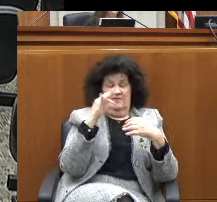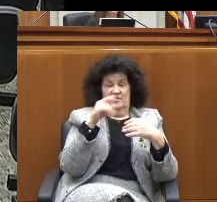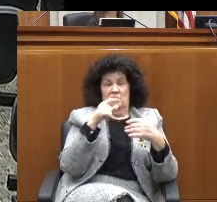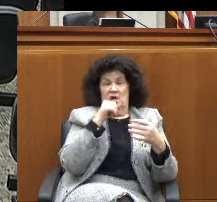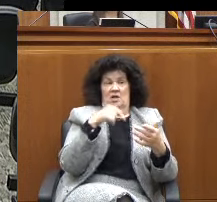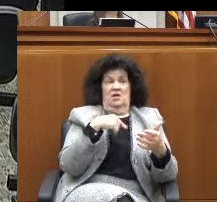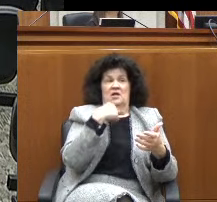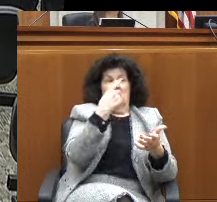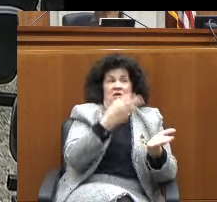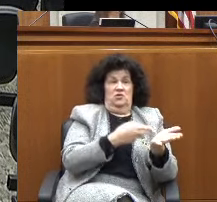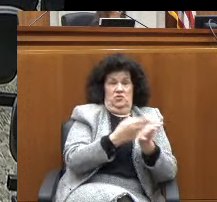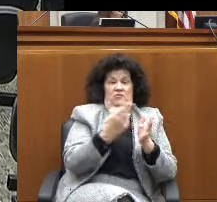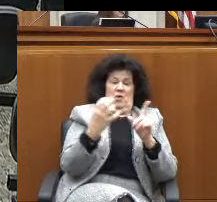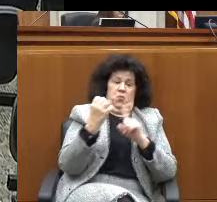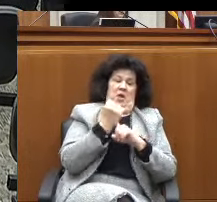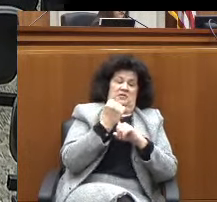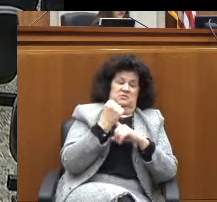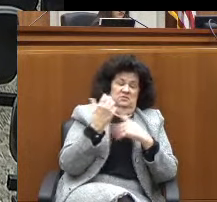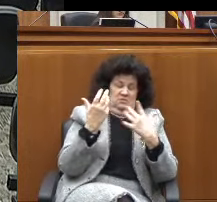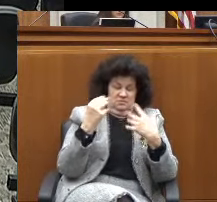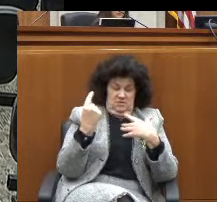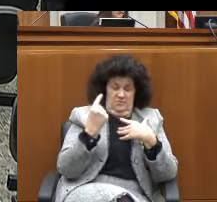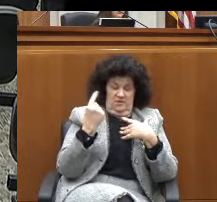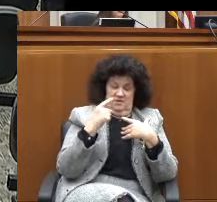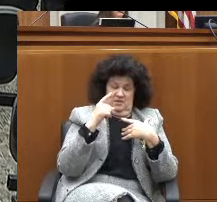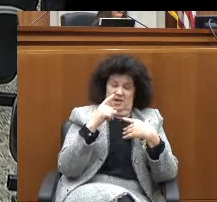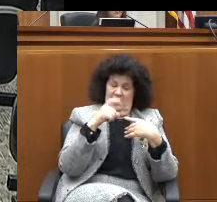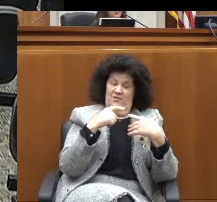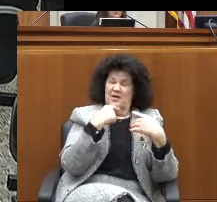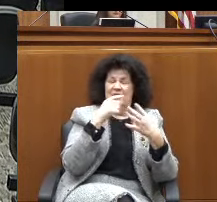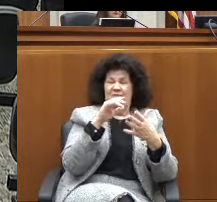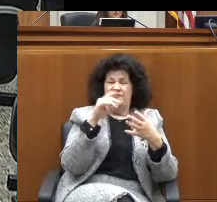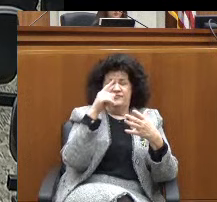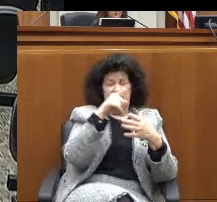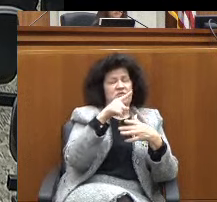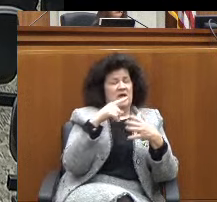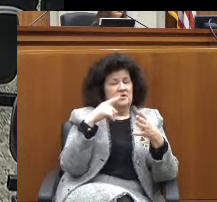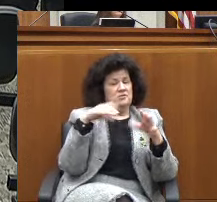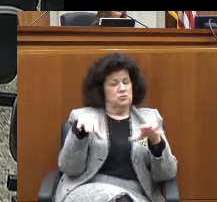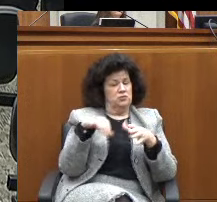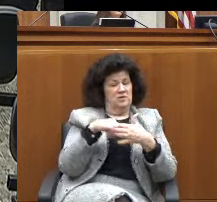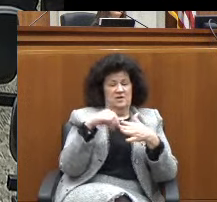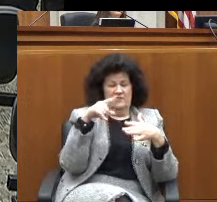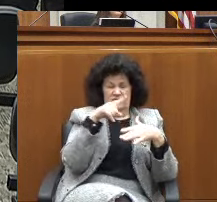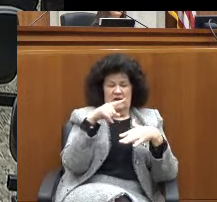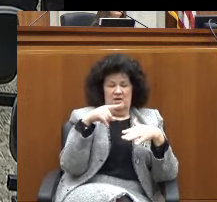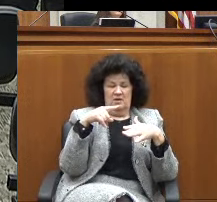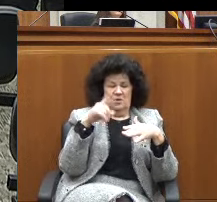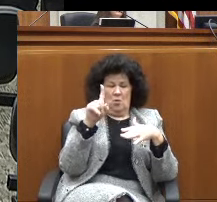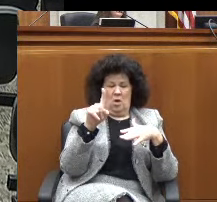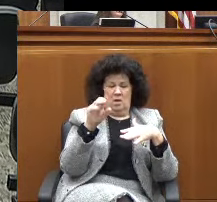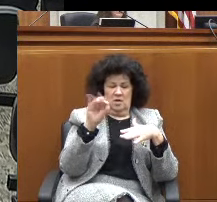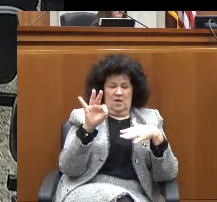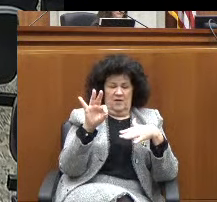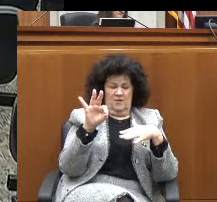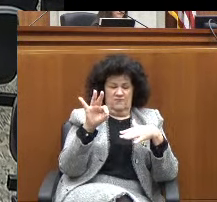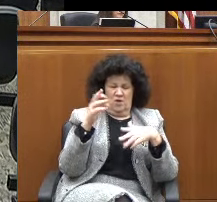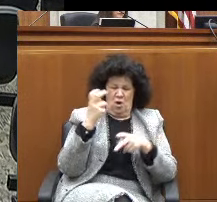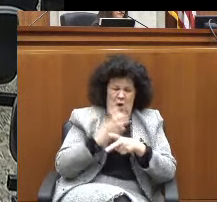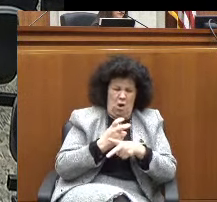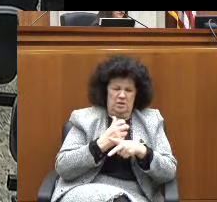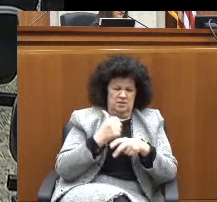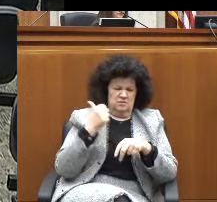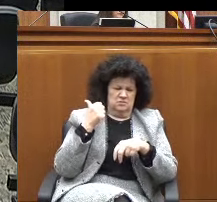for something, and it comes up on your background check. So they're diligently doing this. They are probably one of